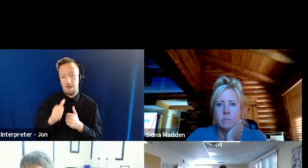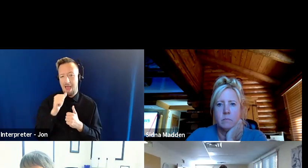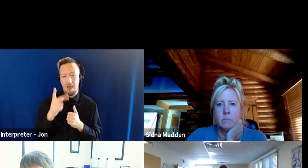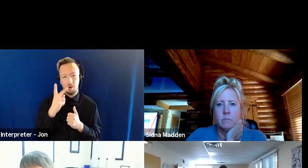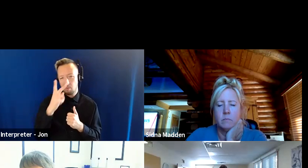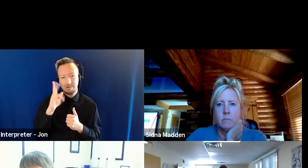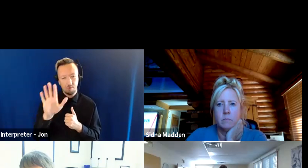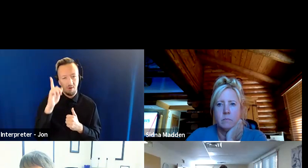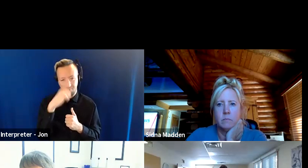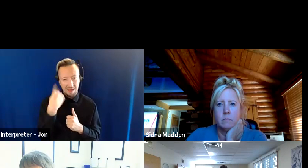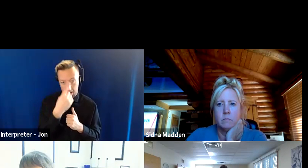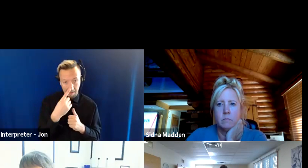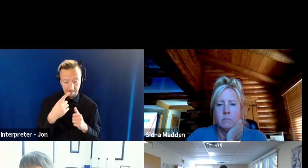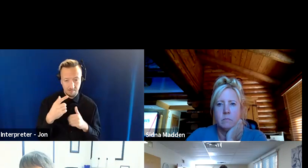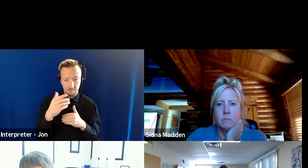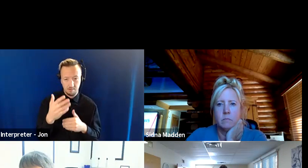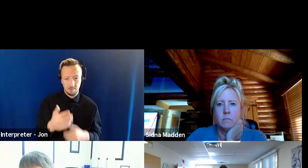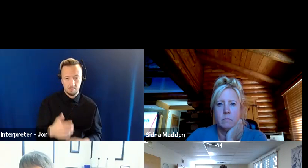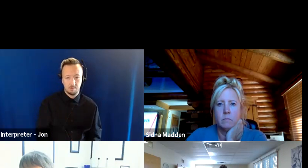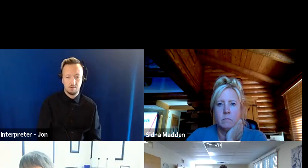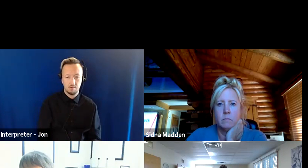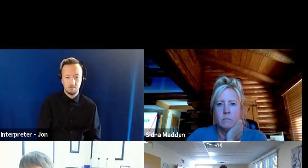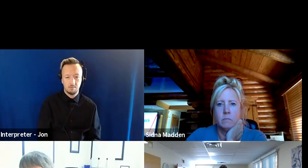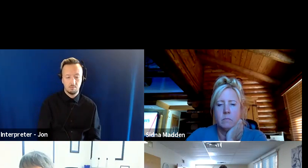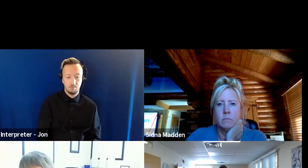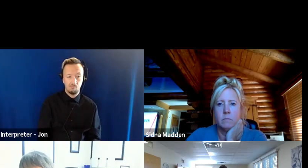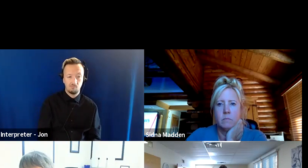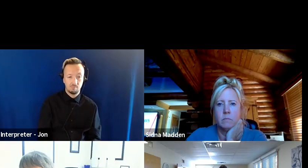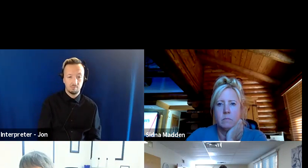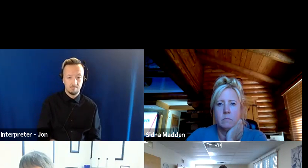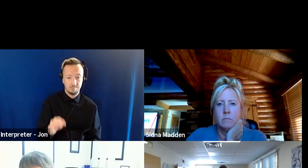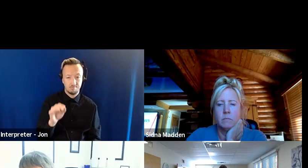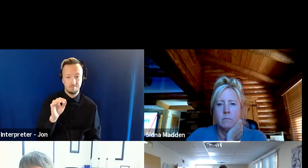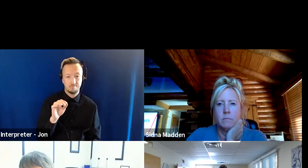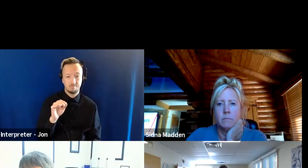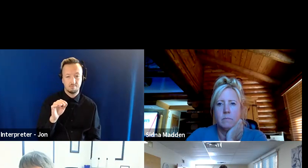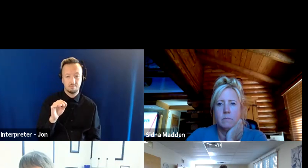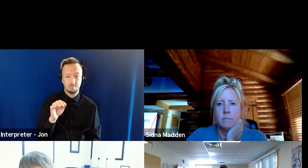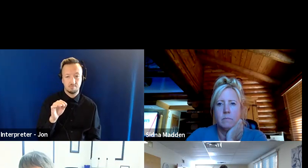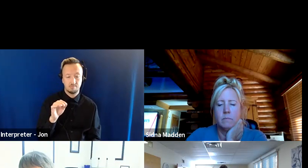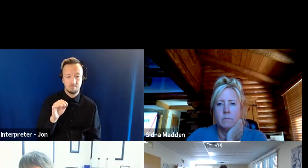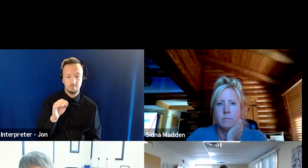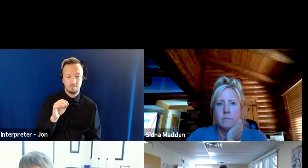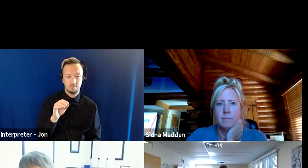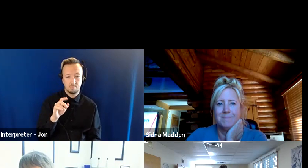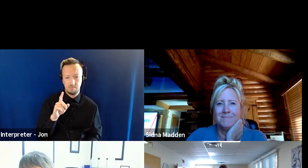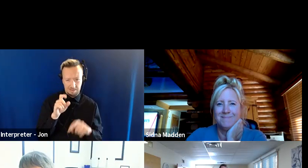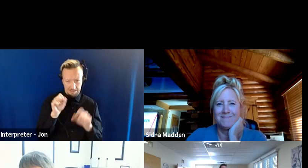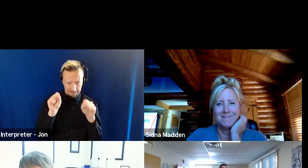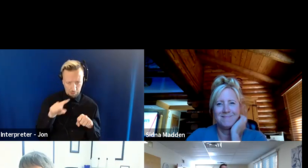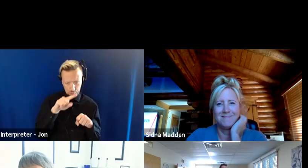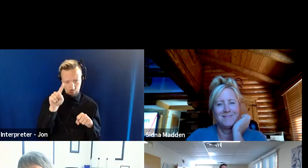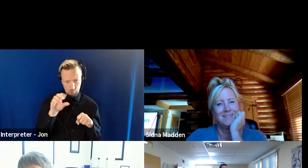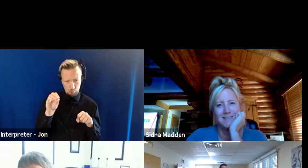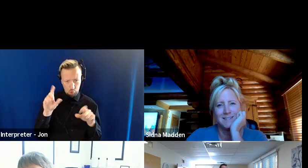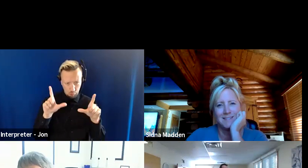And we're very not well at all. really, You want to move the tables closer? Or is there a No, way we to can't. zoom us in? So I'm gonna think we're gonna. No pun zoom in, intended. No pun intended.